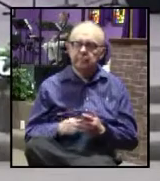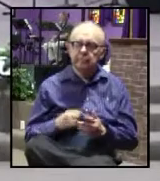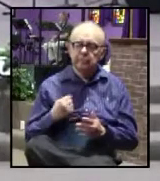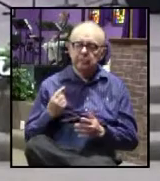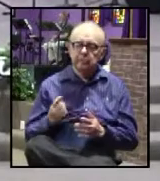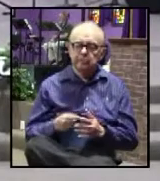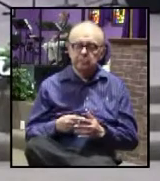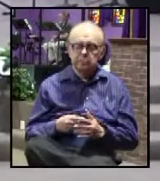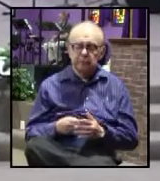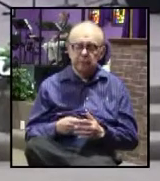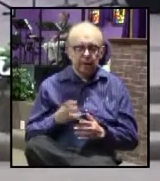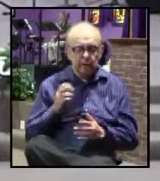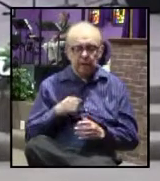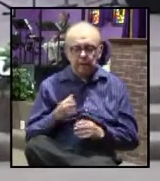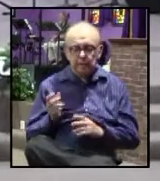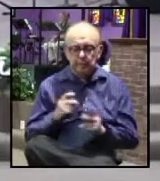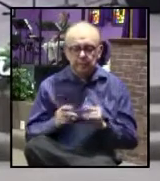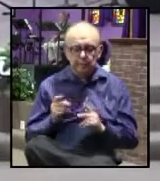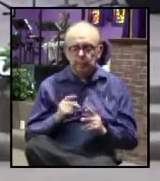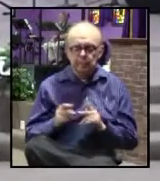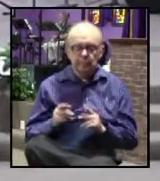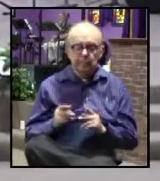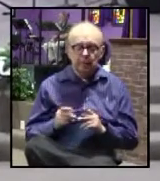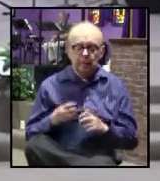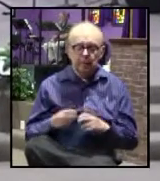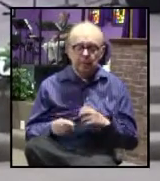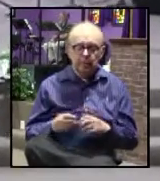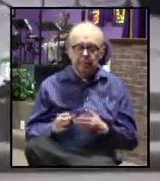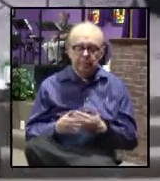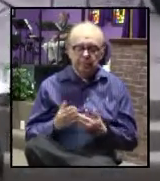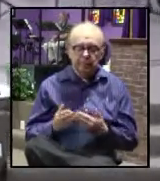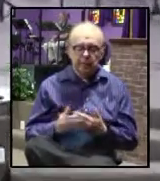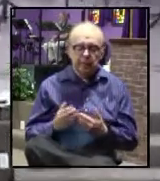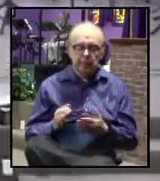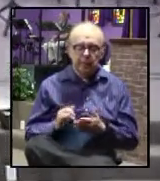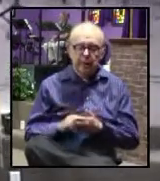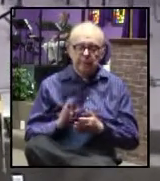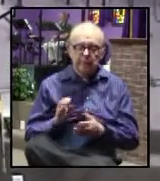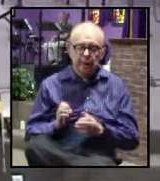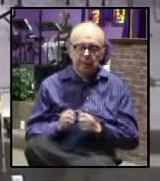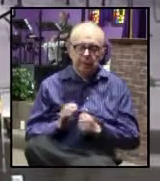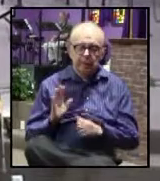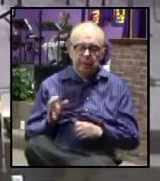Sometimes dealing with other people's problems is easier than dealing with your own. But in that, there's healing.